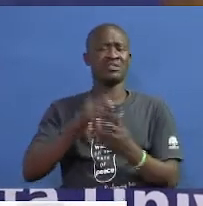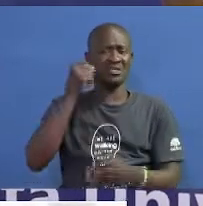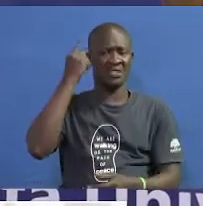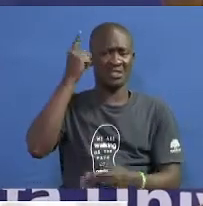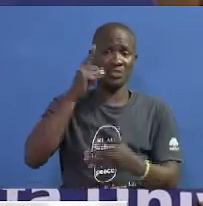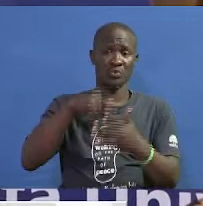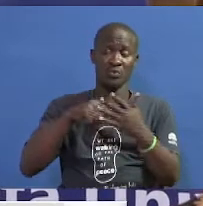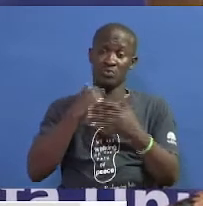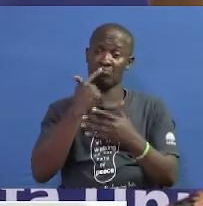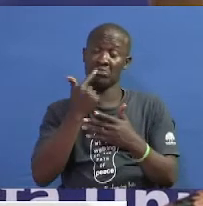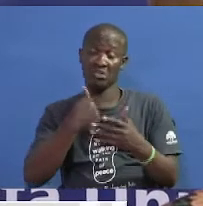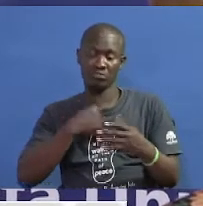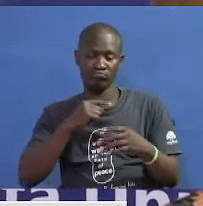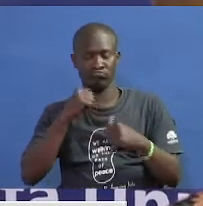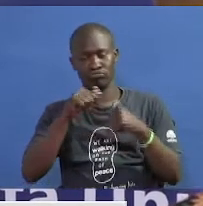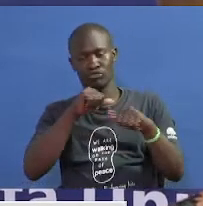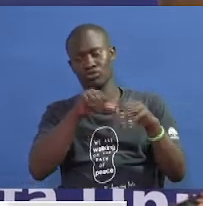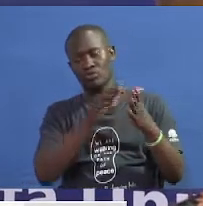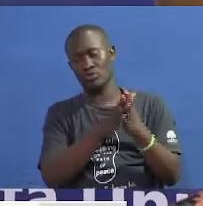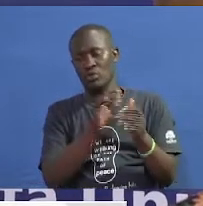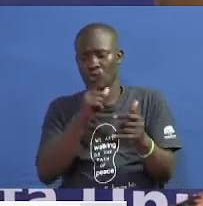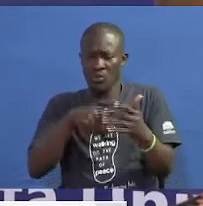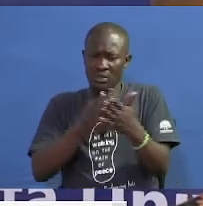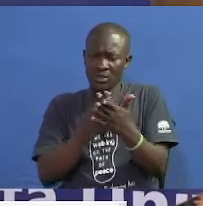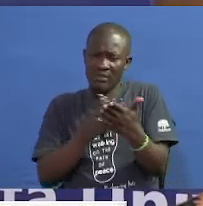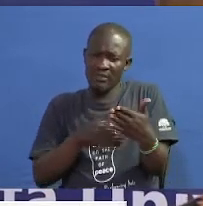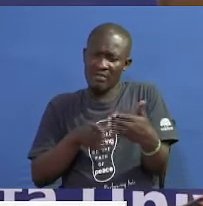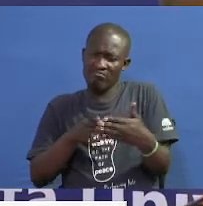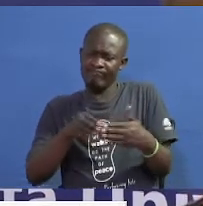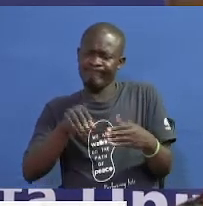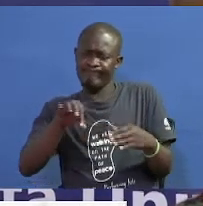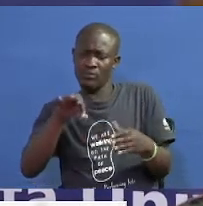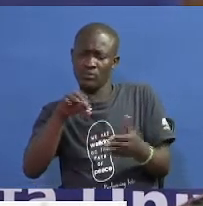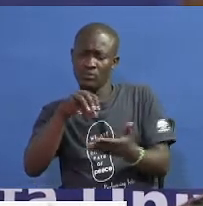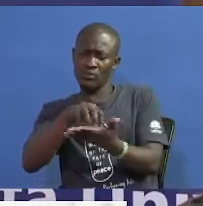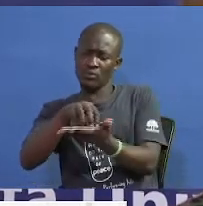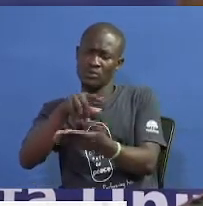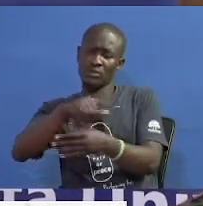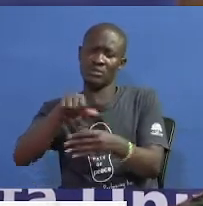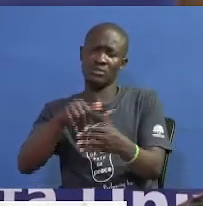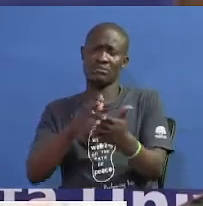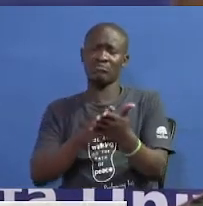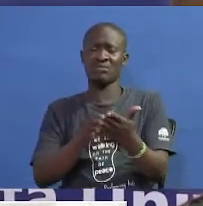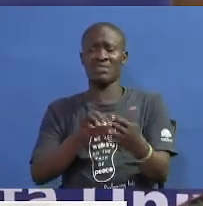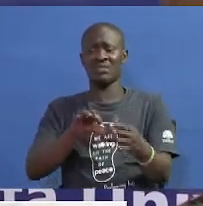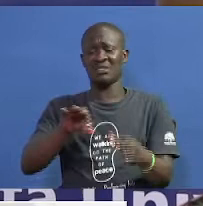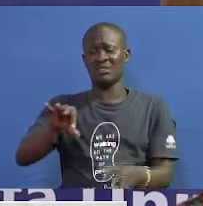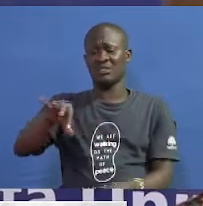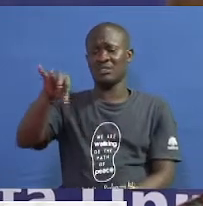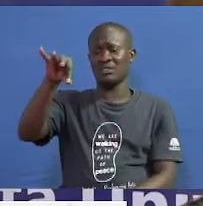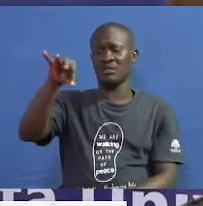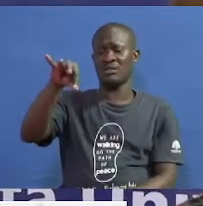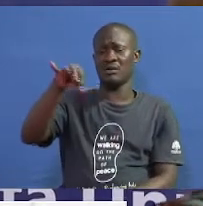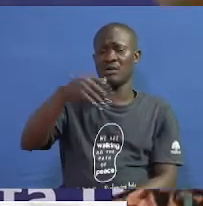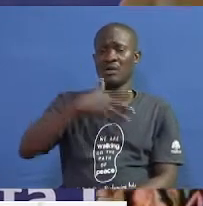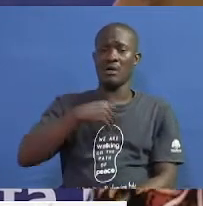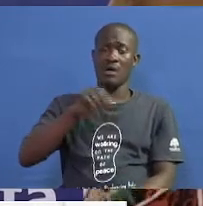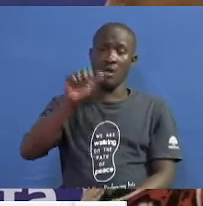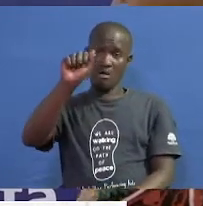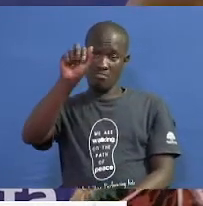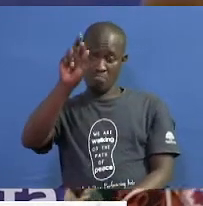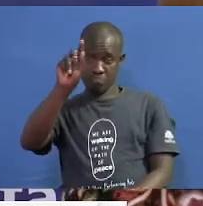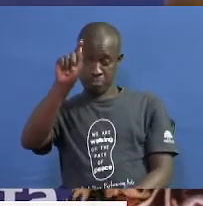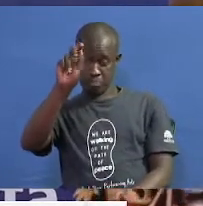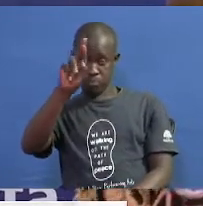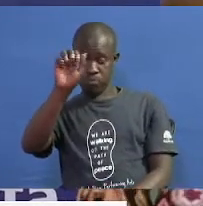what I'm talking about. What are some of the conditions that we can identify on an ultrasound